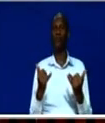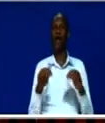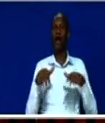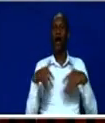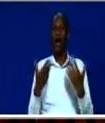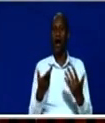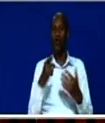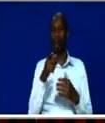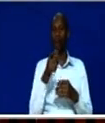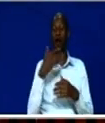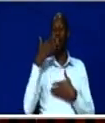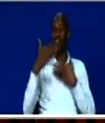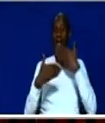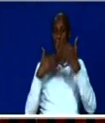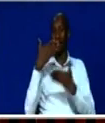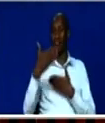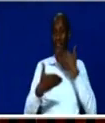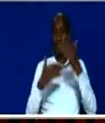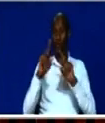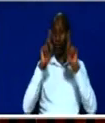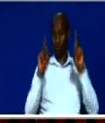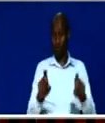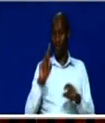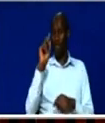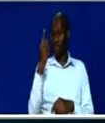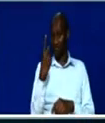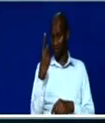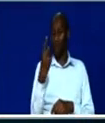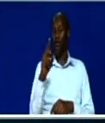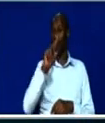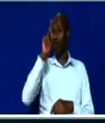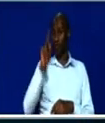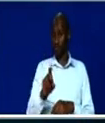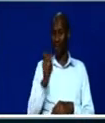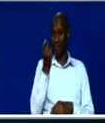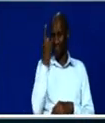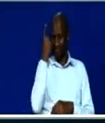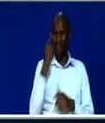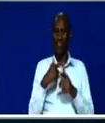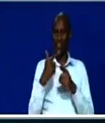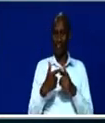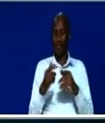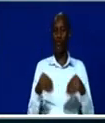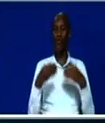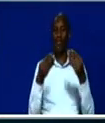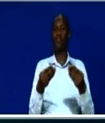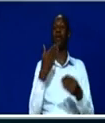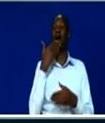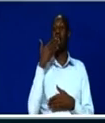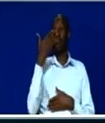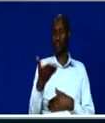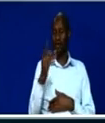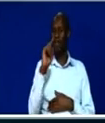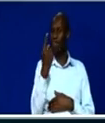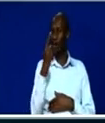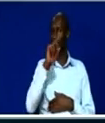how you are meant to answer the questions. First, we have to look at the question, understand it, and then we give the answer. Now the first